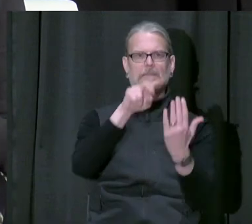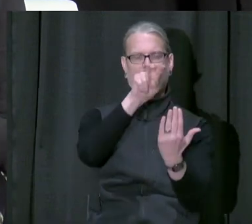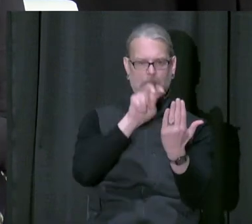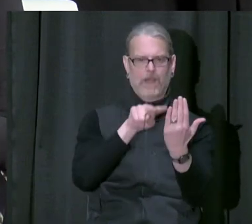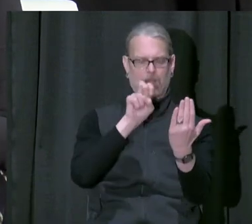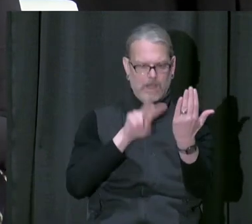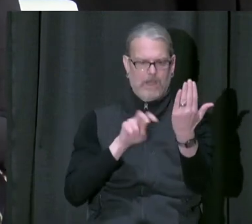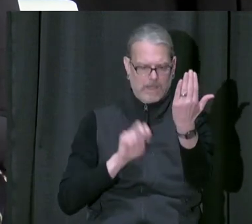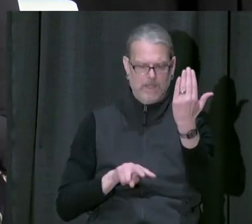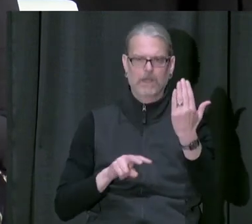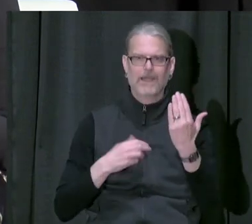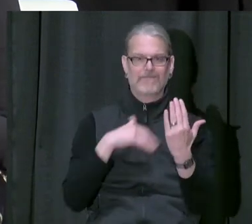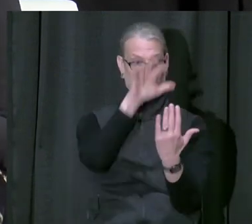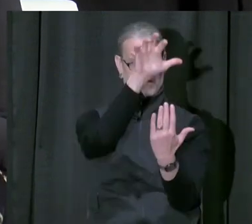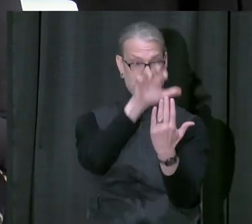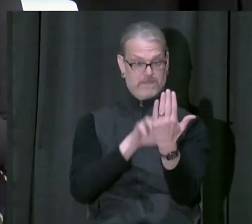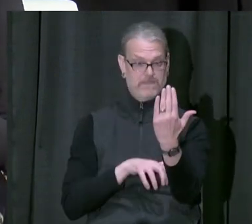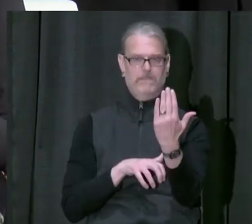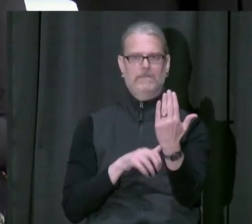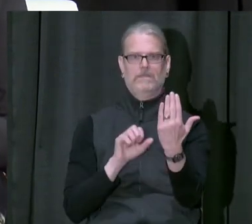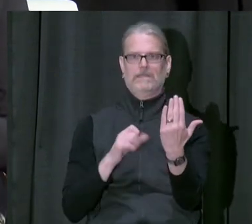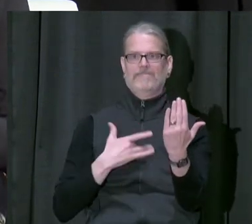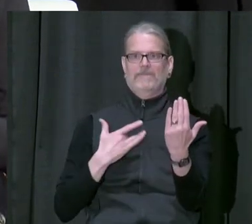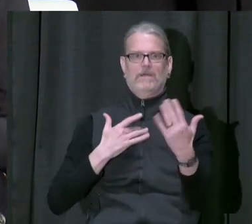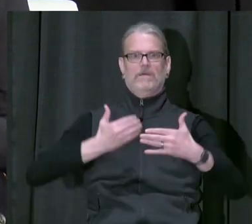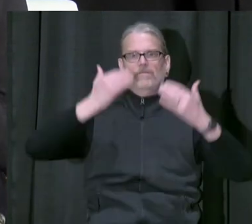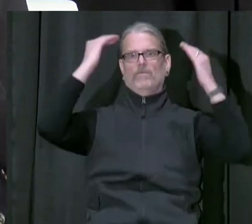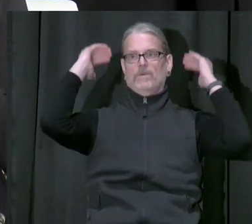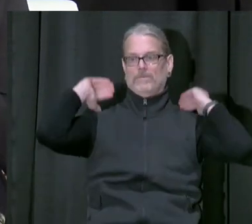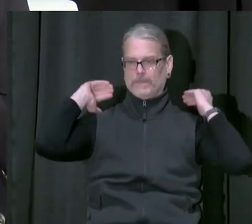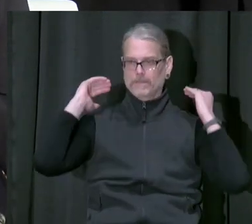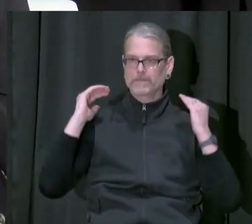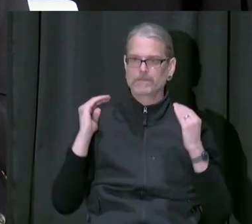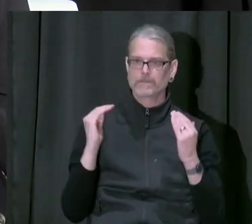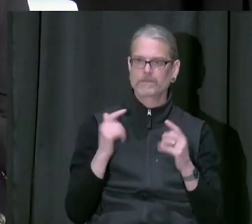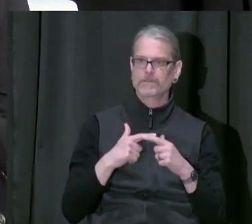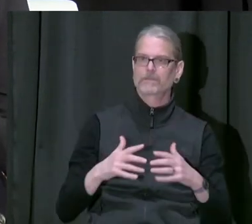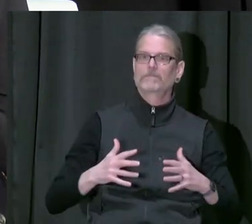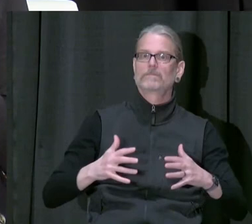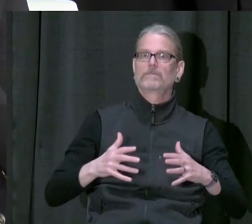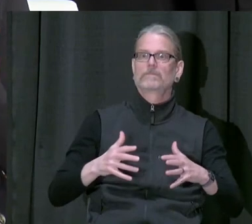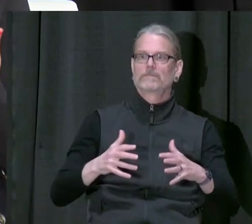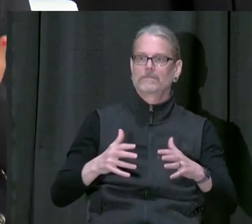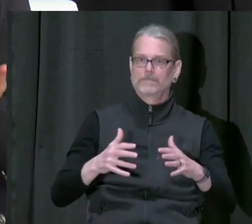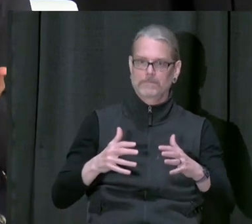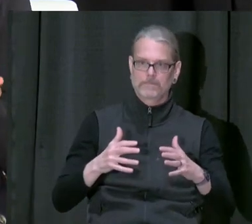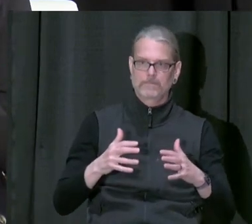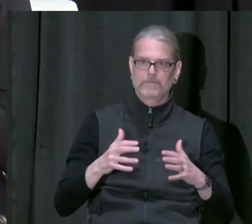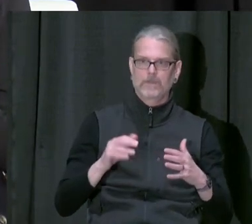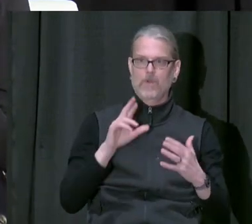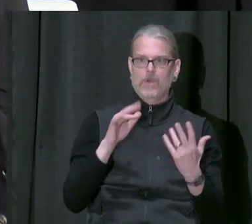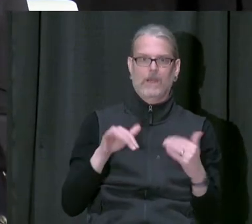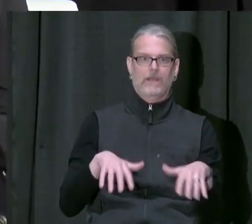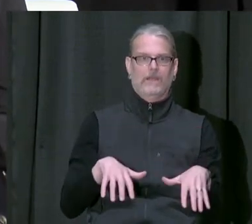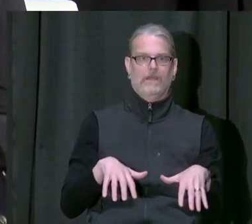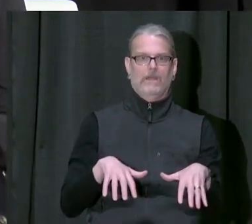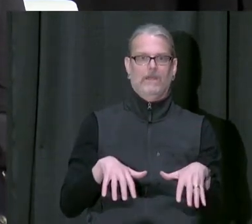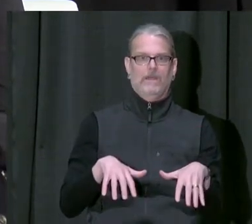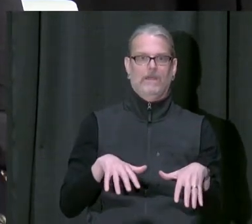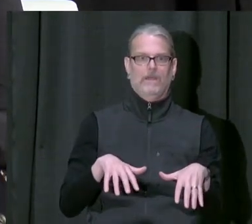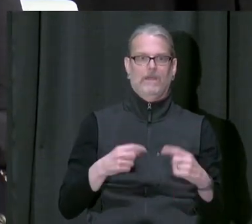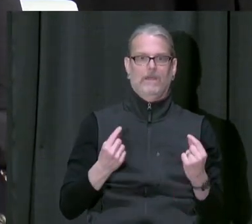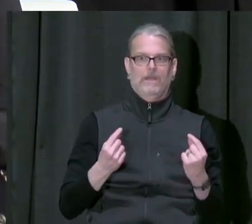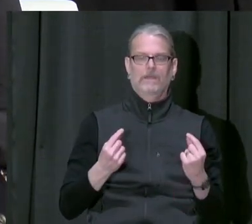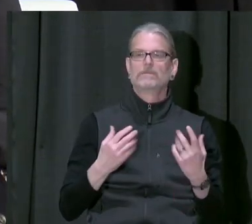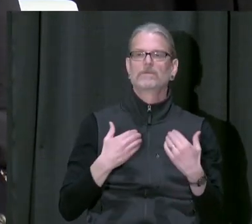of text in front of you can be daunting or overwhelming for some users and kind of create a sense of like being frozen at the screen. So we